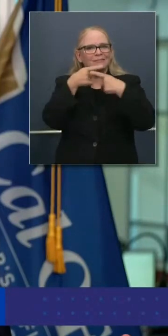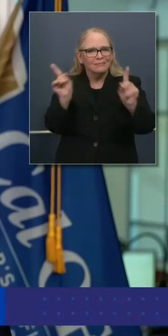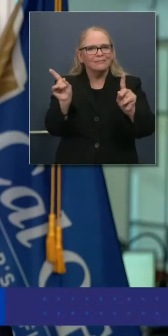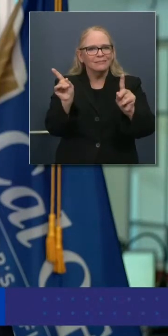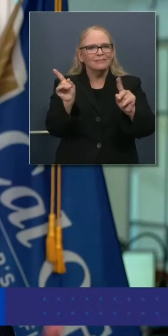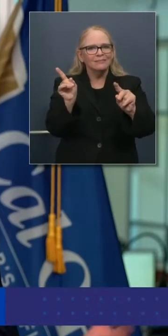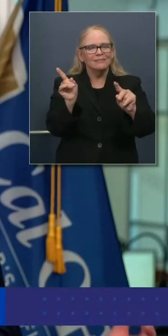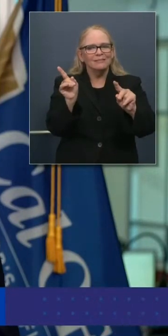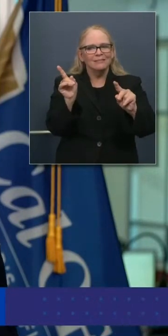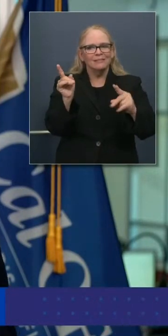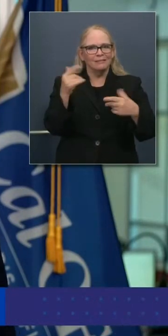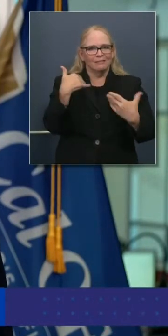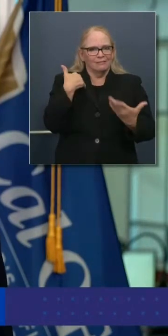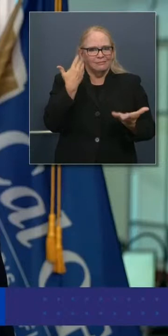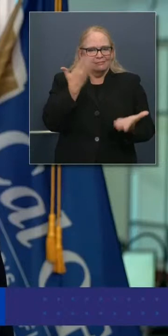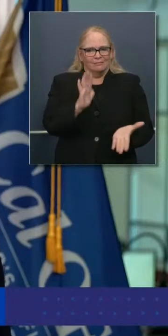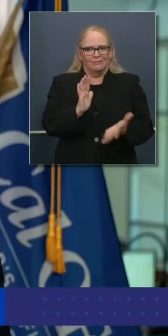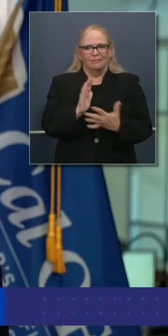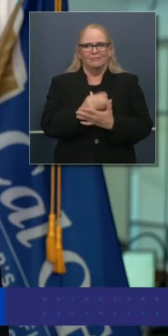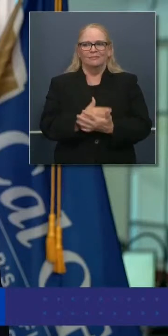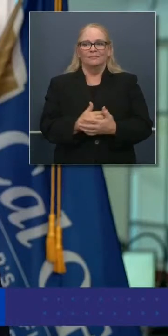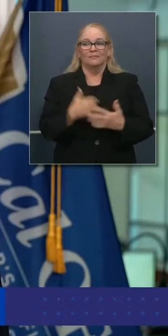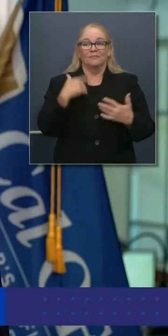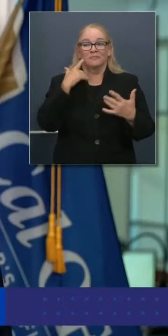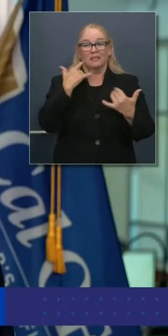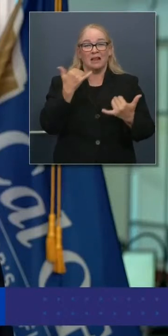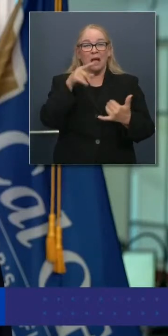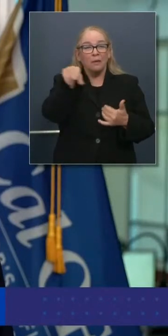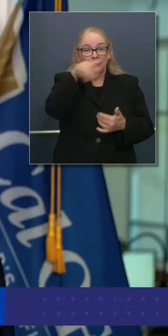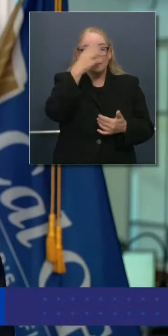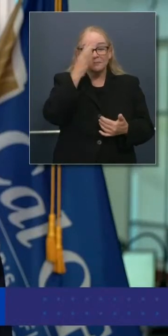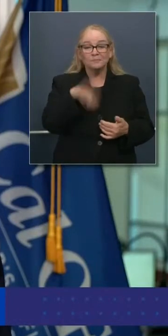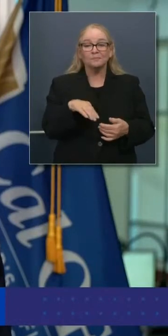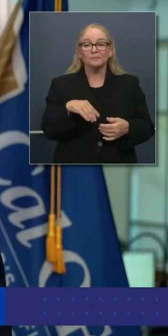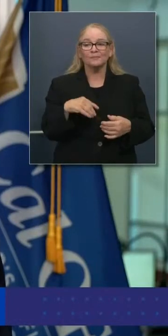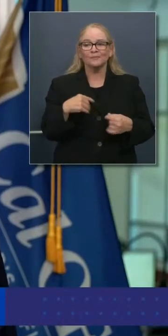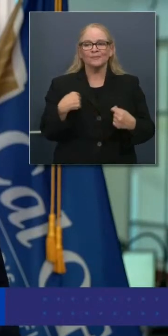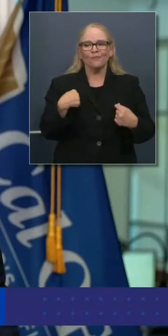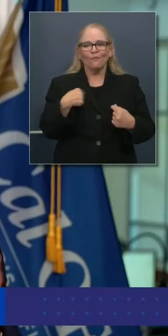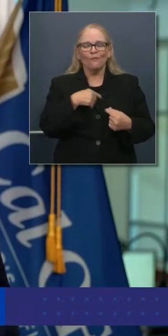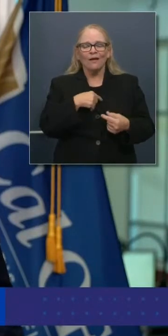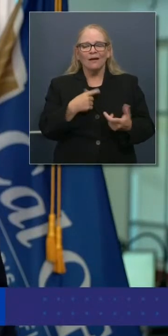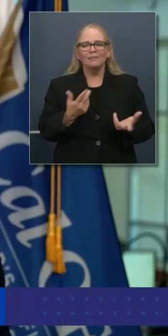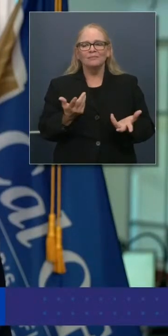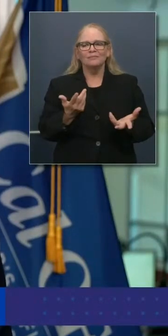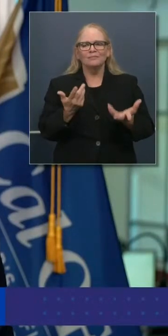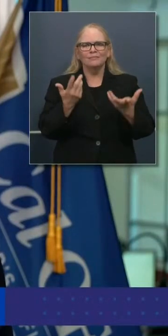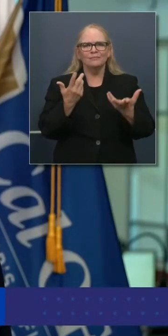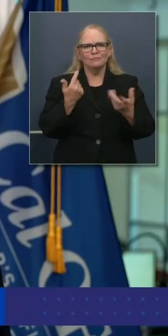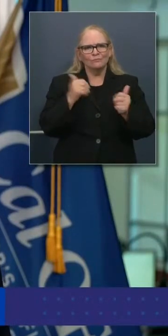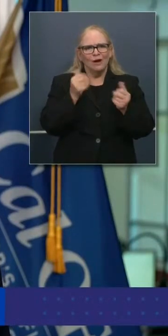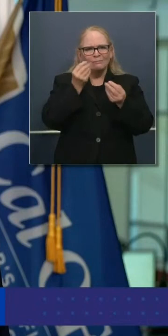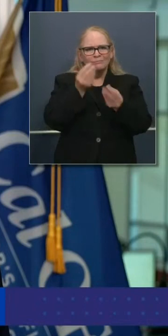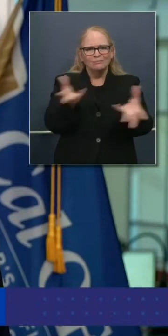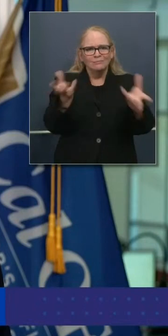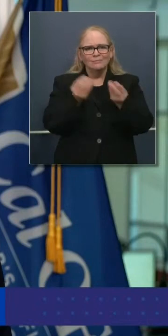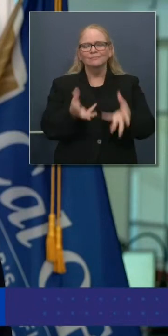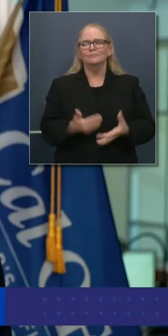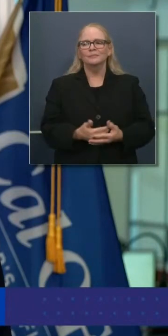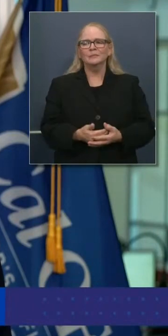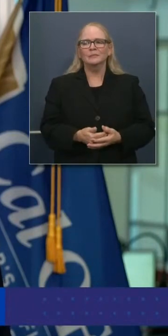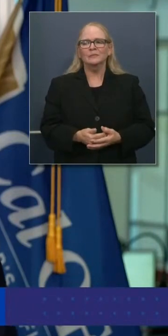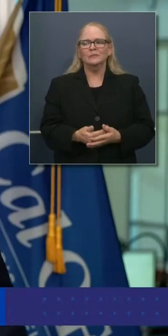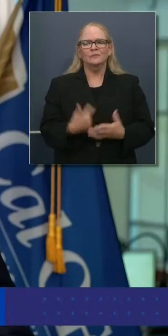And, I think over a period of time, we've spent time, Phil, you, myself, but members of the public,